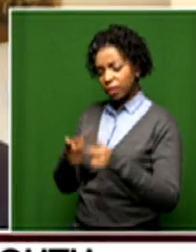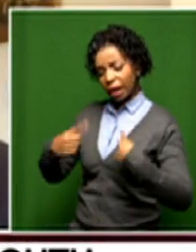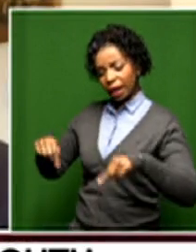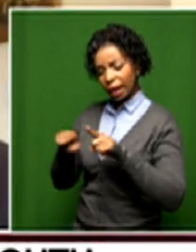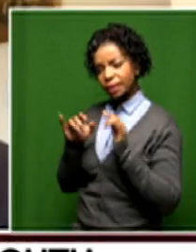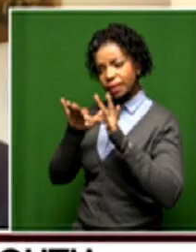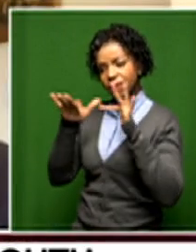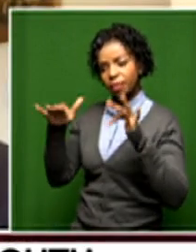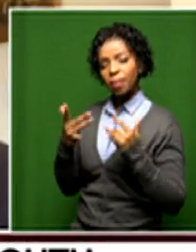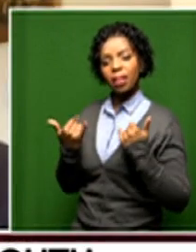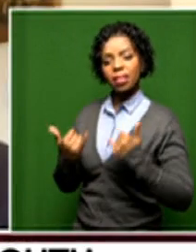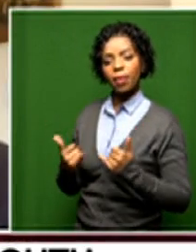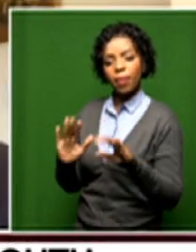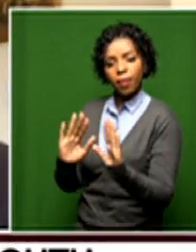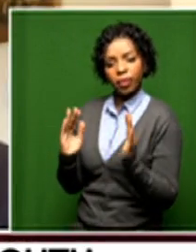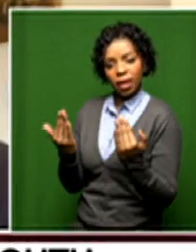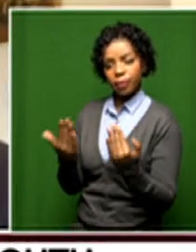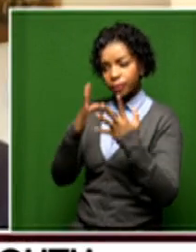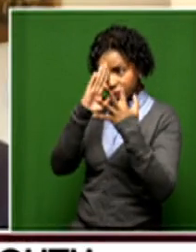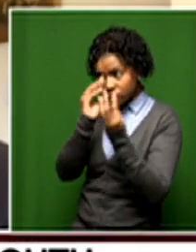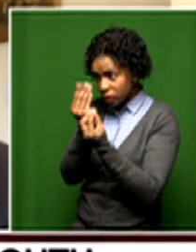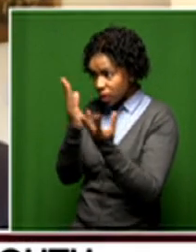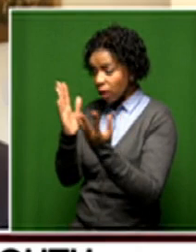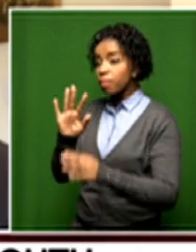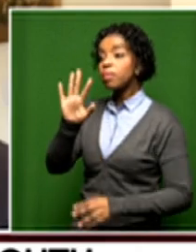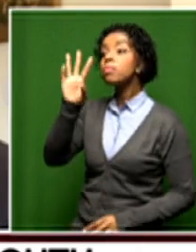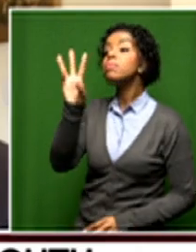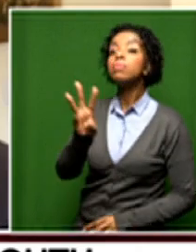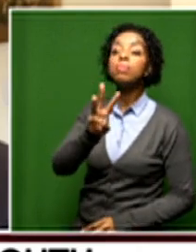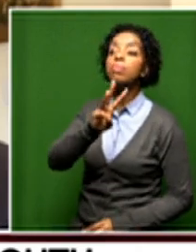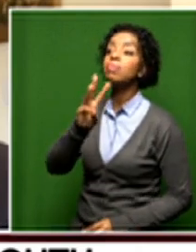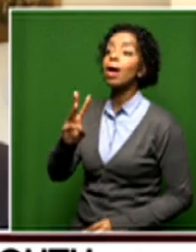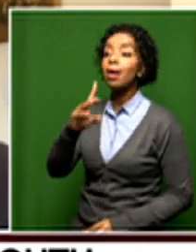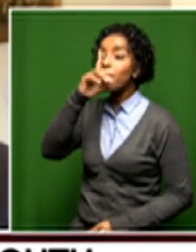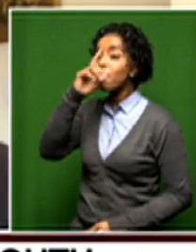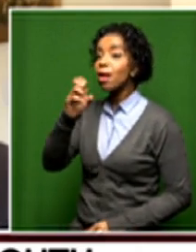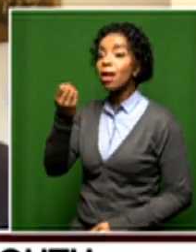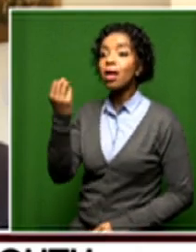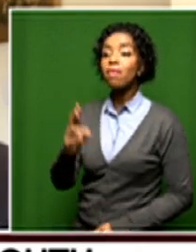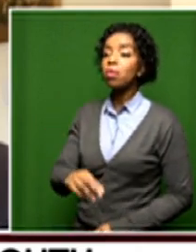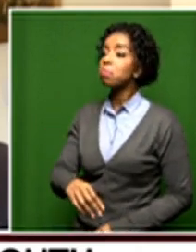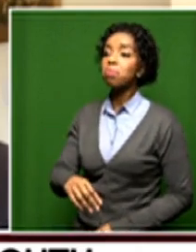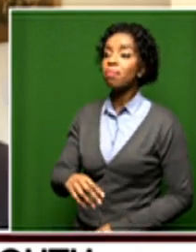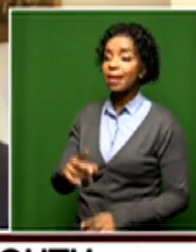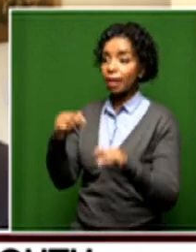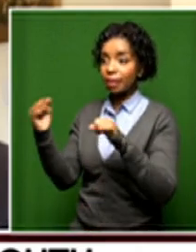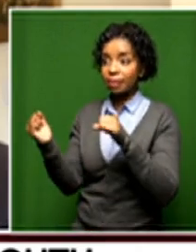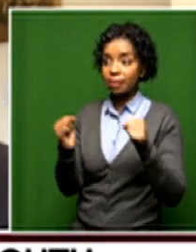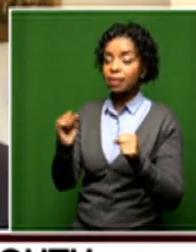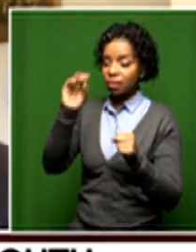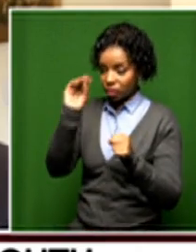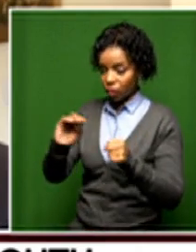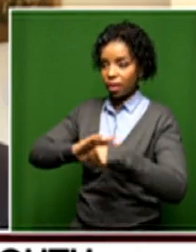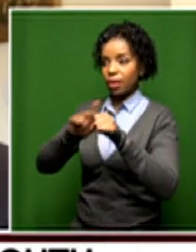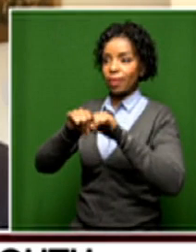nation getting the message across that, believe it or not, people, we are still in and going through a